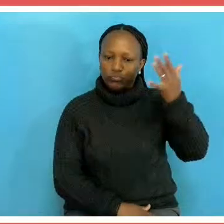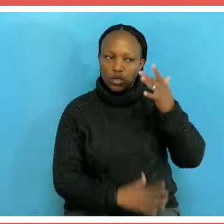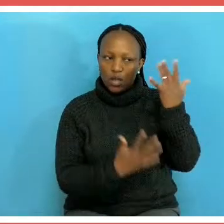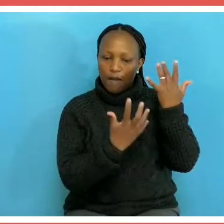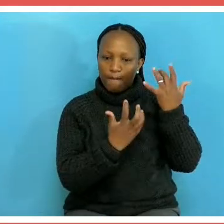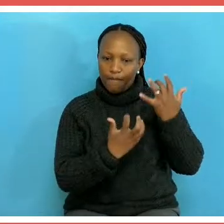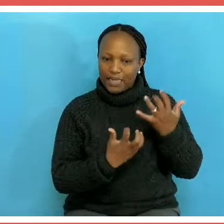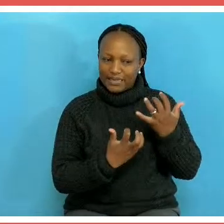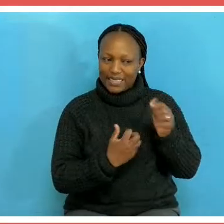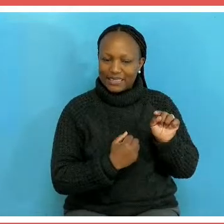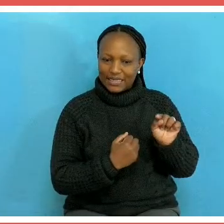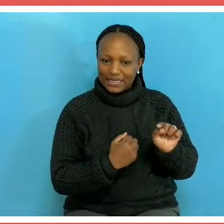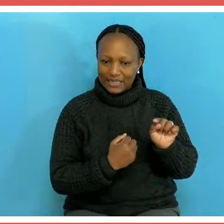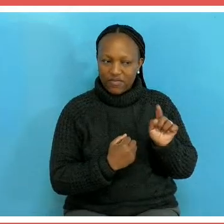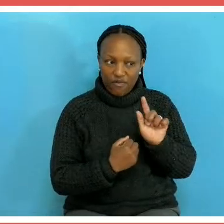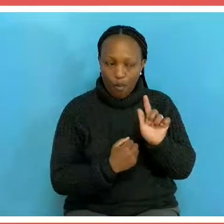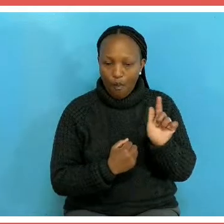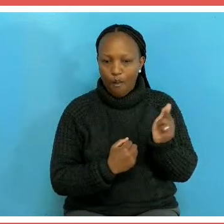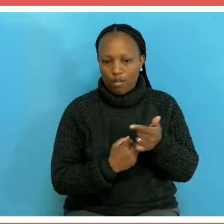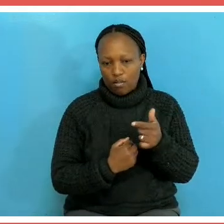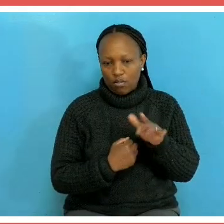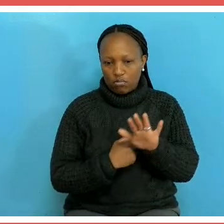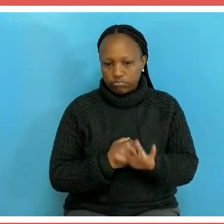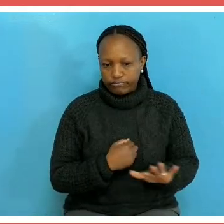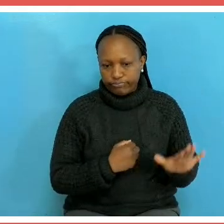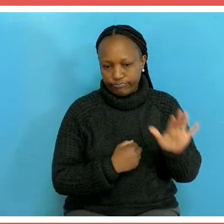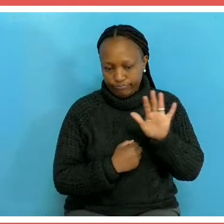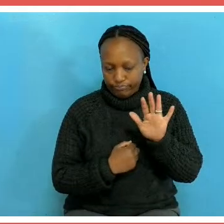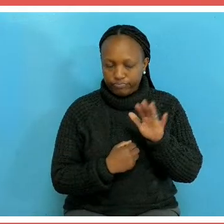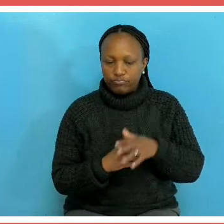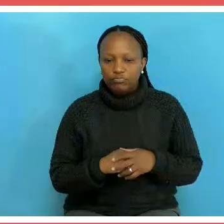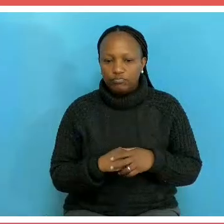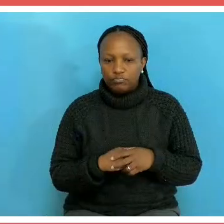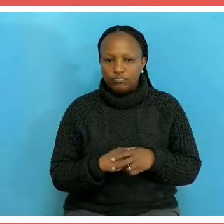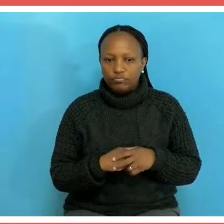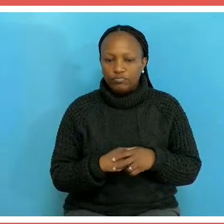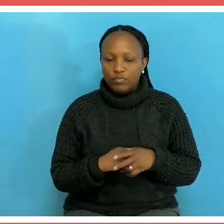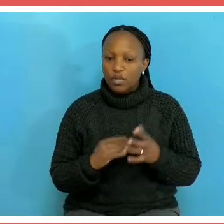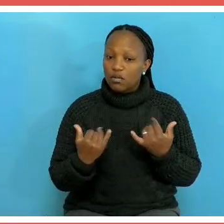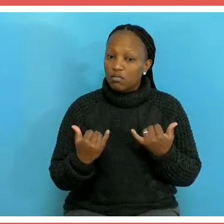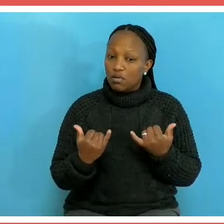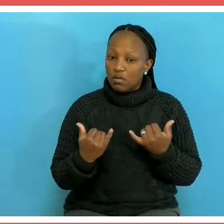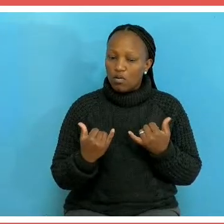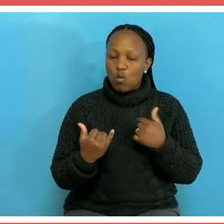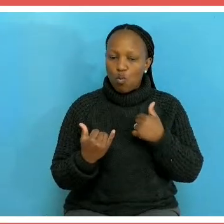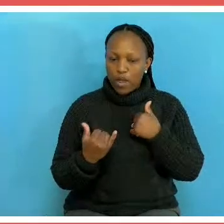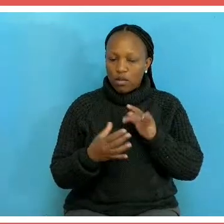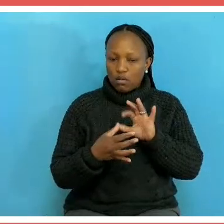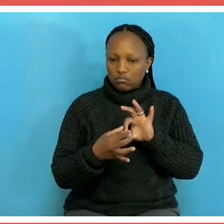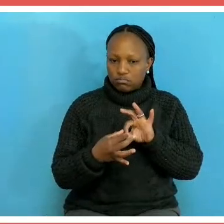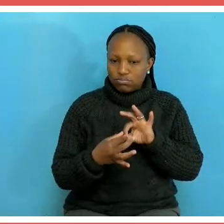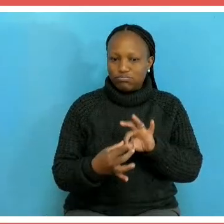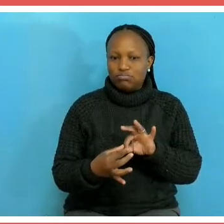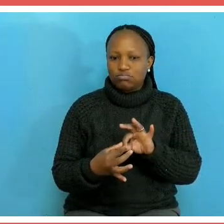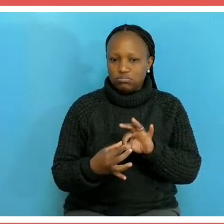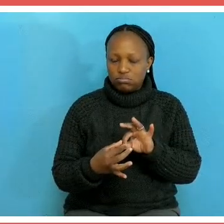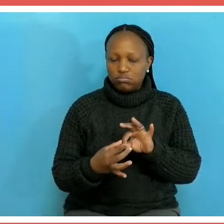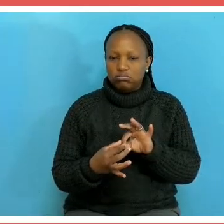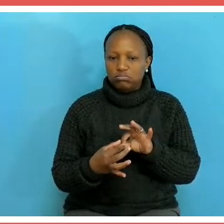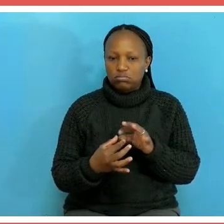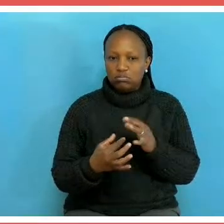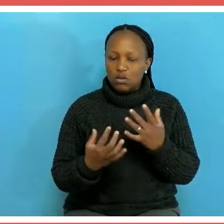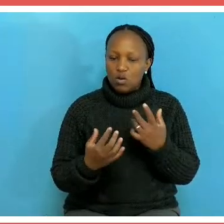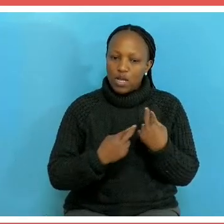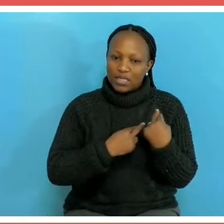on behalf of the whole entity. So we are currently committed to responsibly